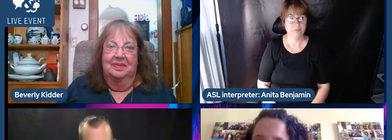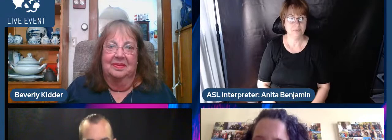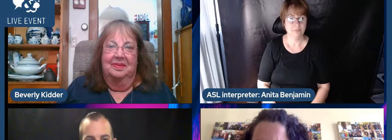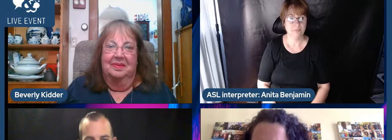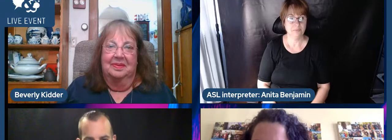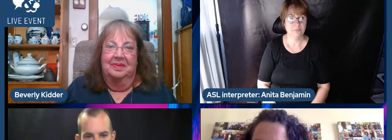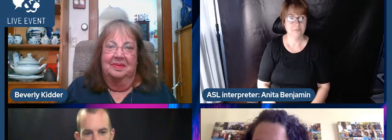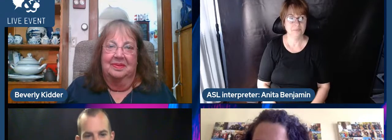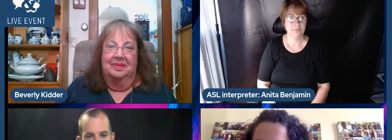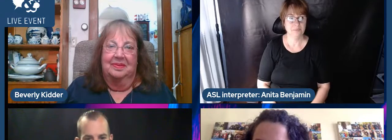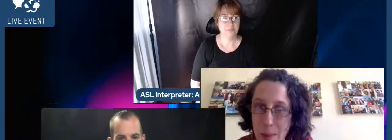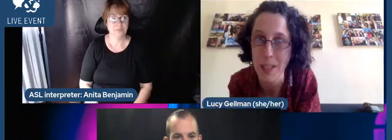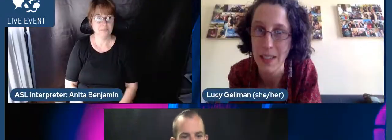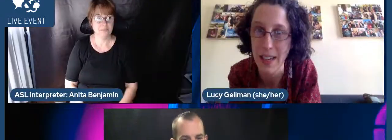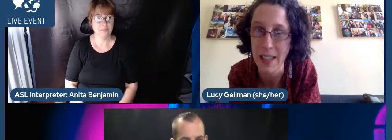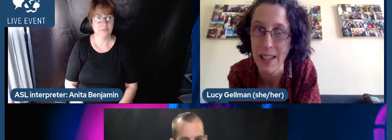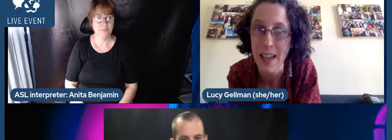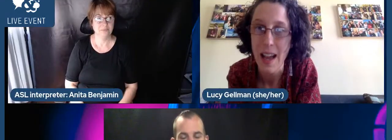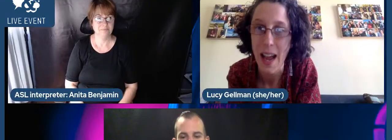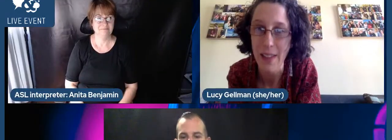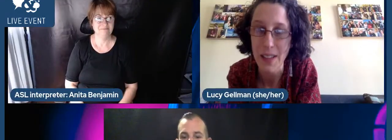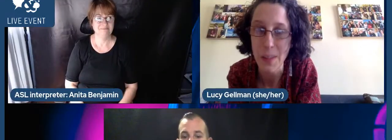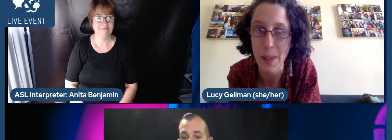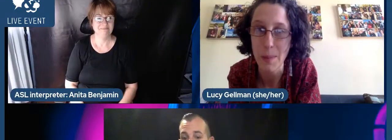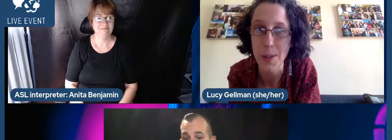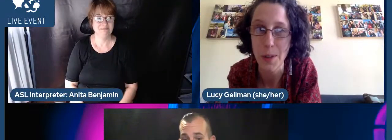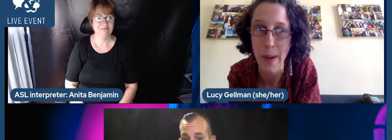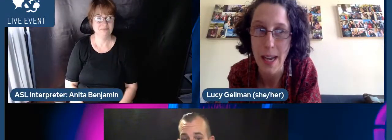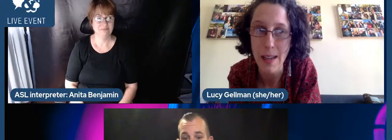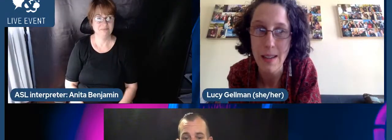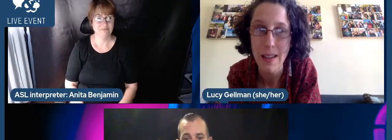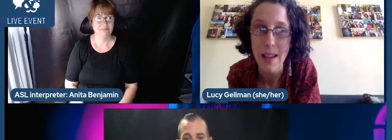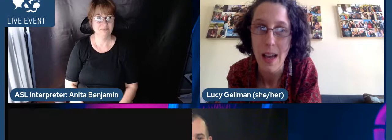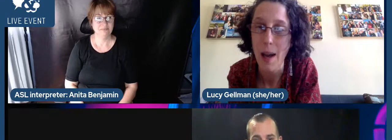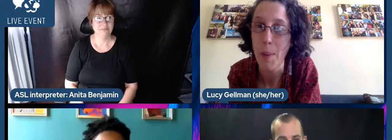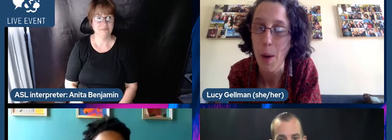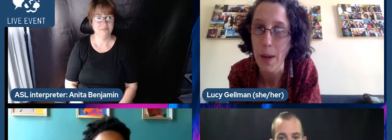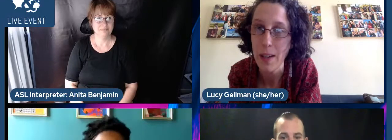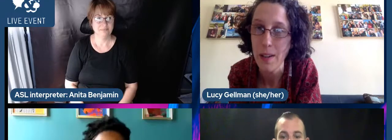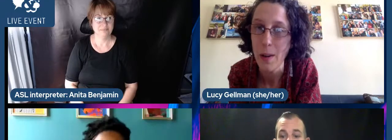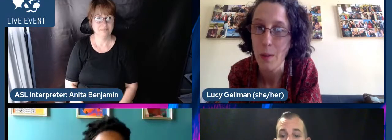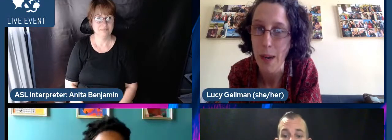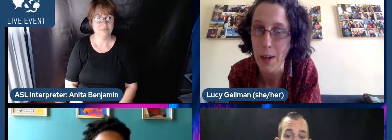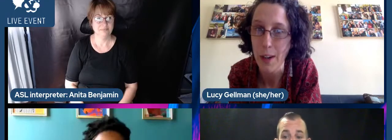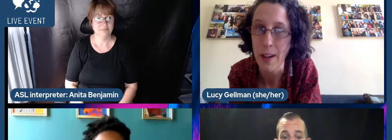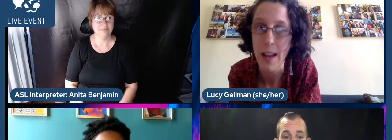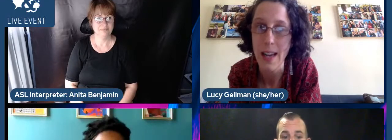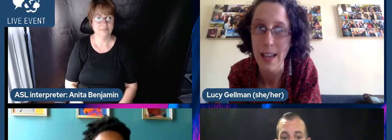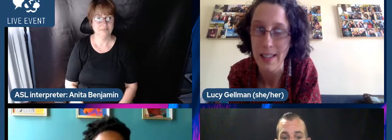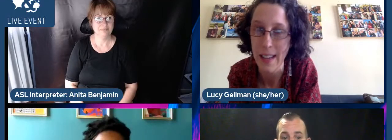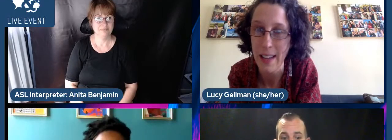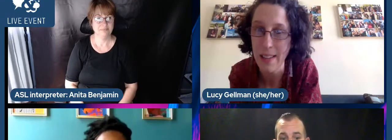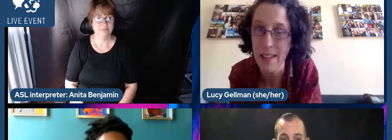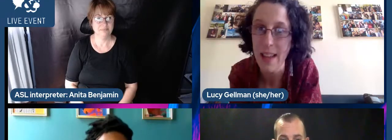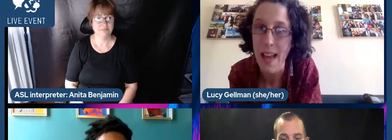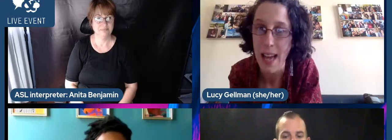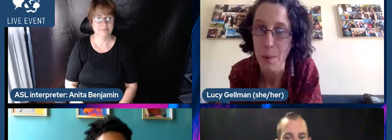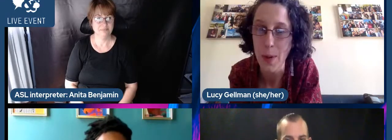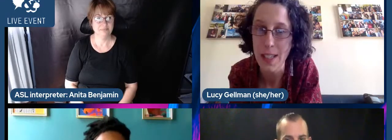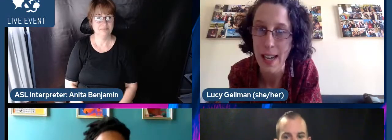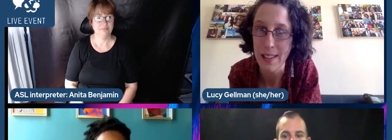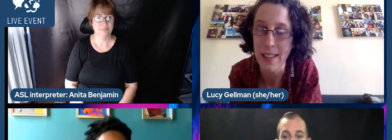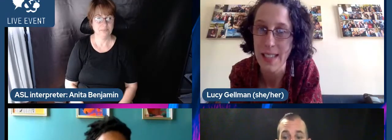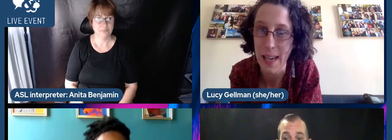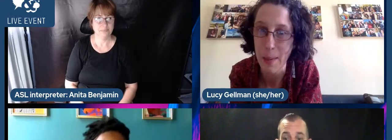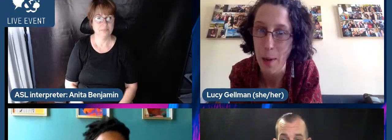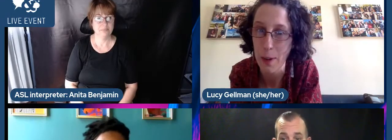three wonderful panelists with me tonight. I'd like to bring up Cyree, a poet, writer, and essayist, and I'm